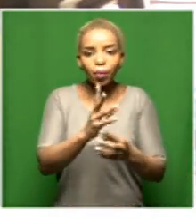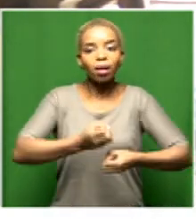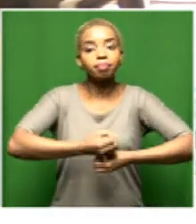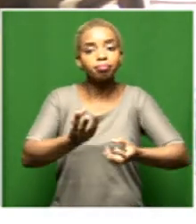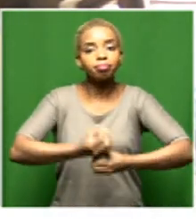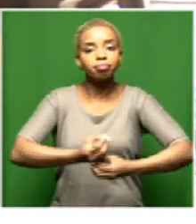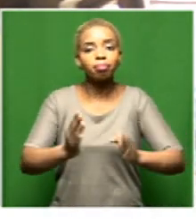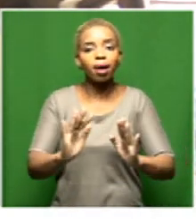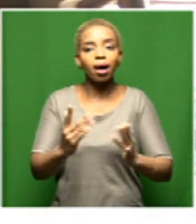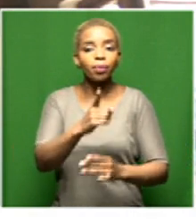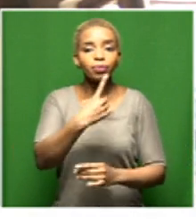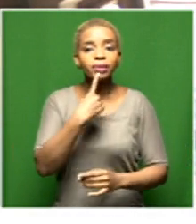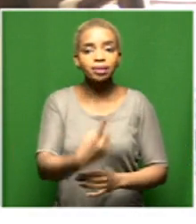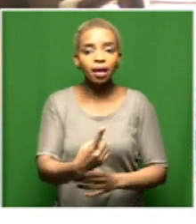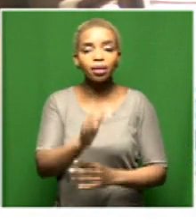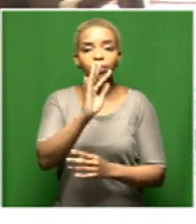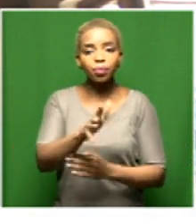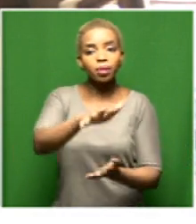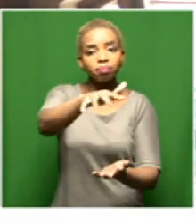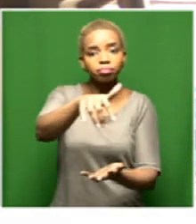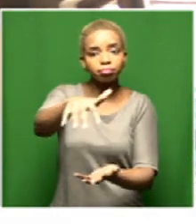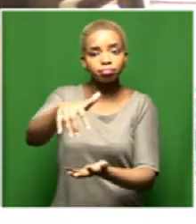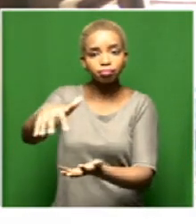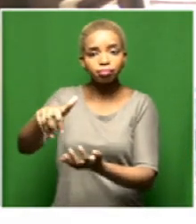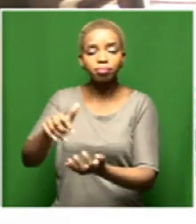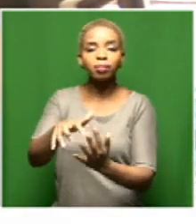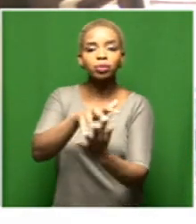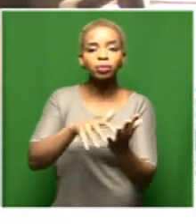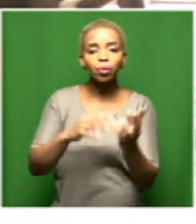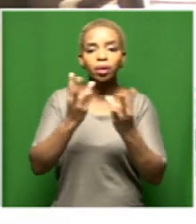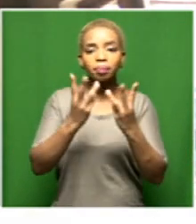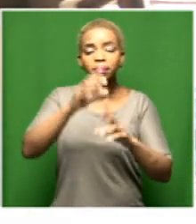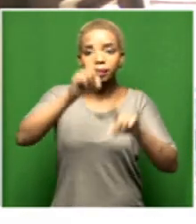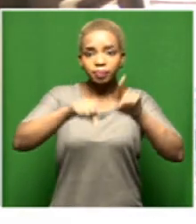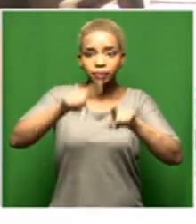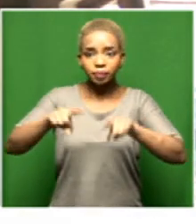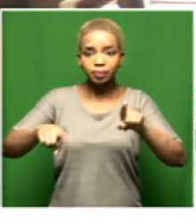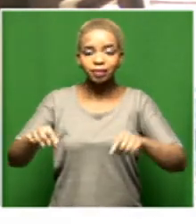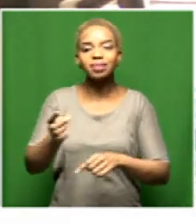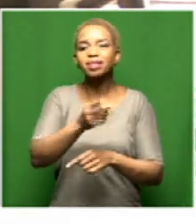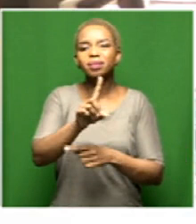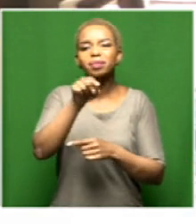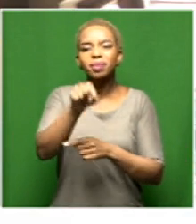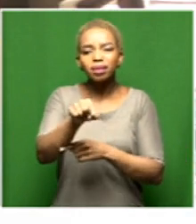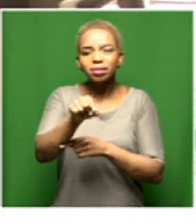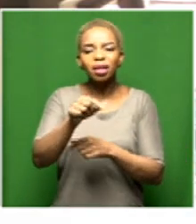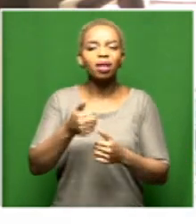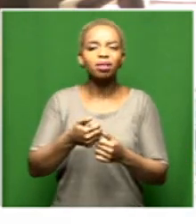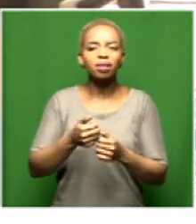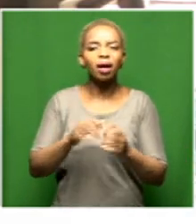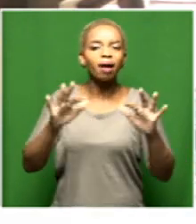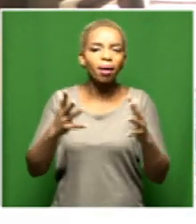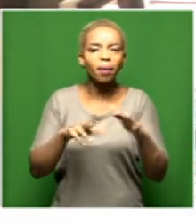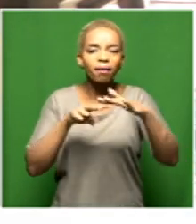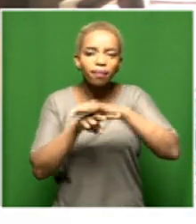you'll be, collecting people's stories. So would it be in the format of videos or pictures or the